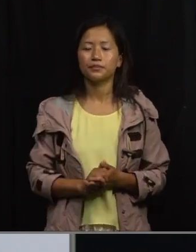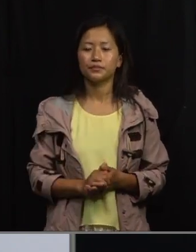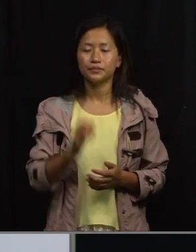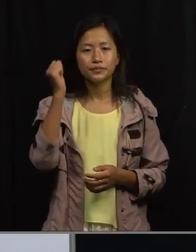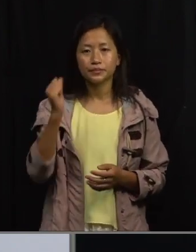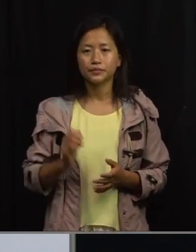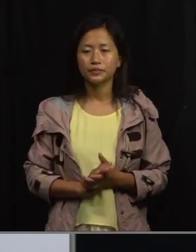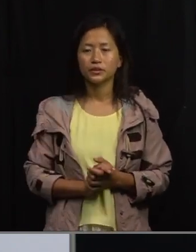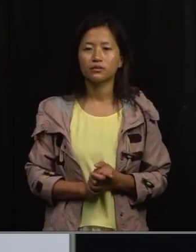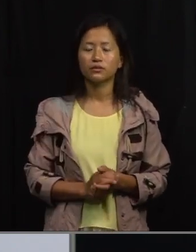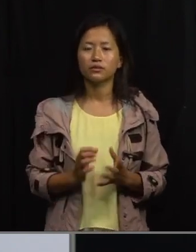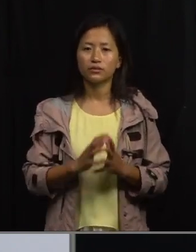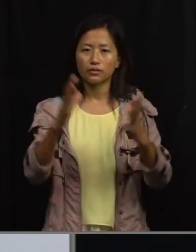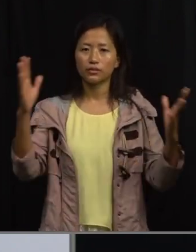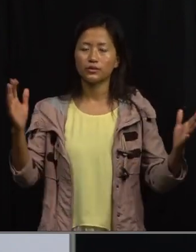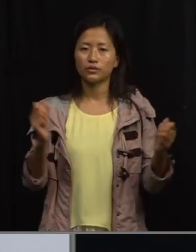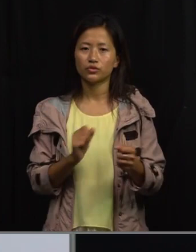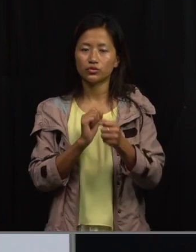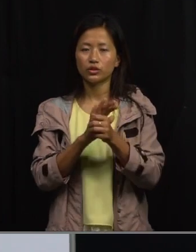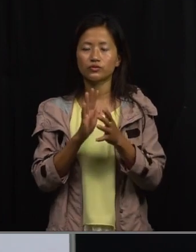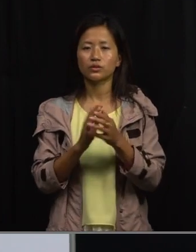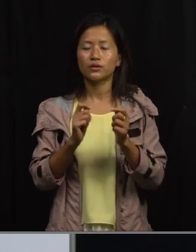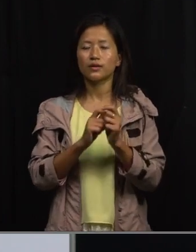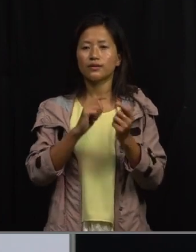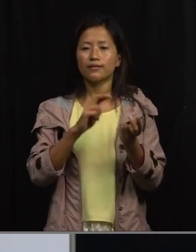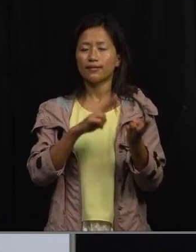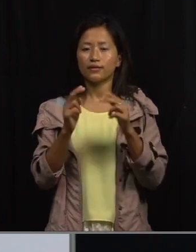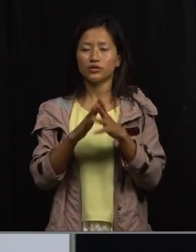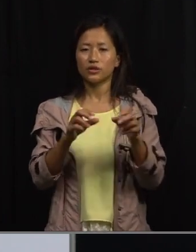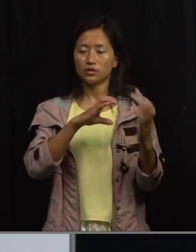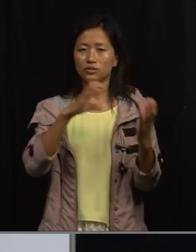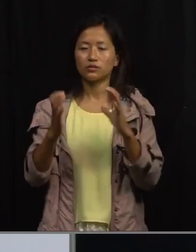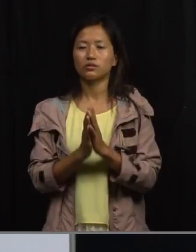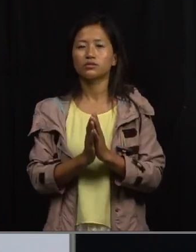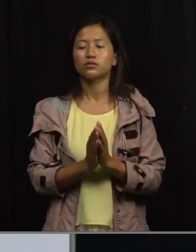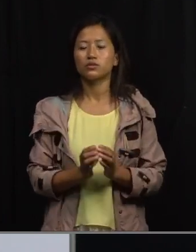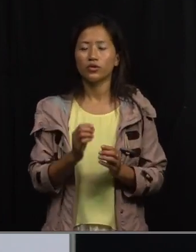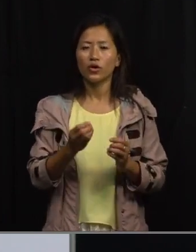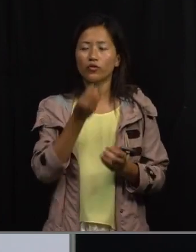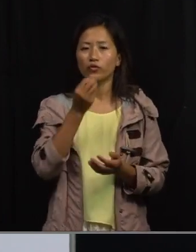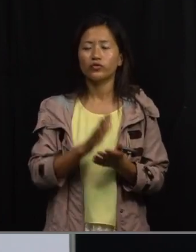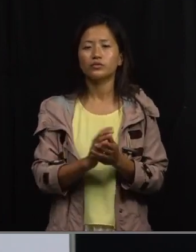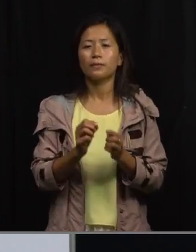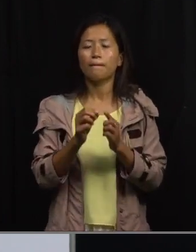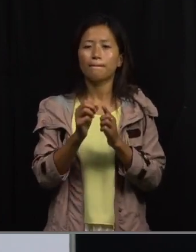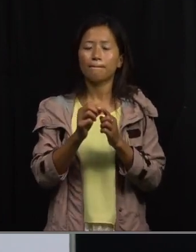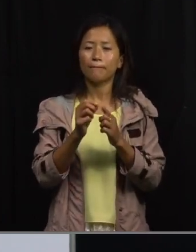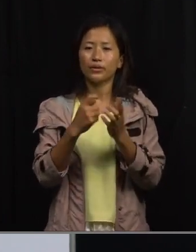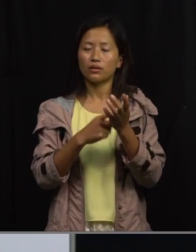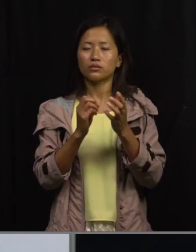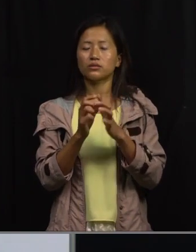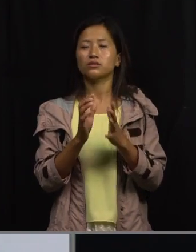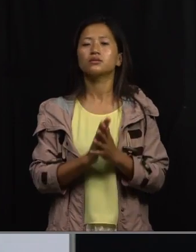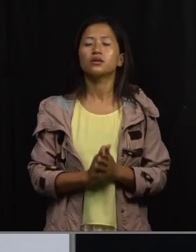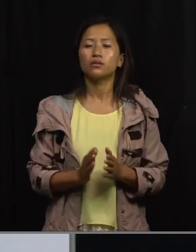And so the greatest transformation from food gatherers to food producer was the sedentary